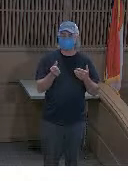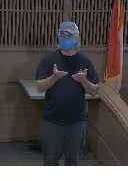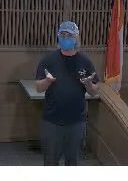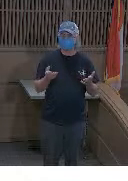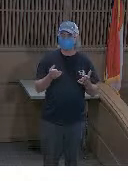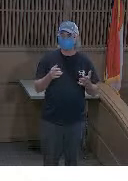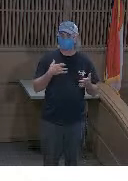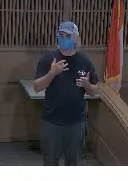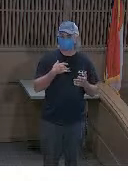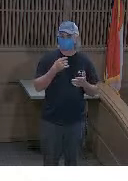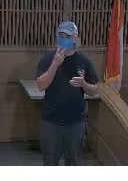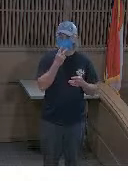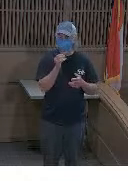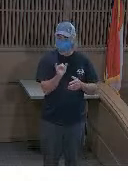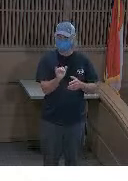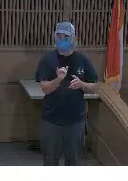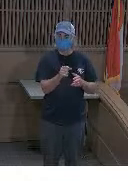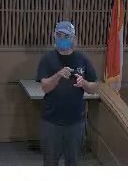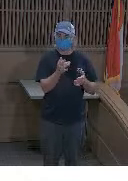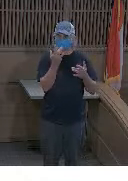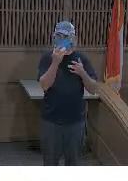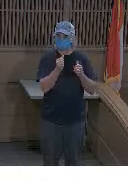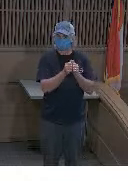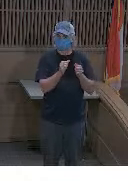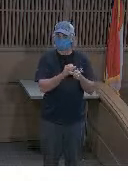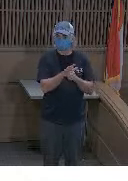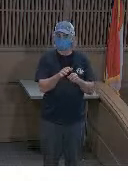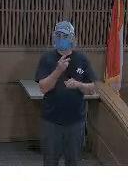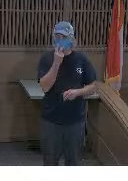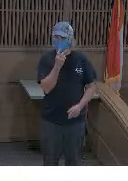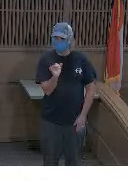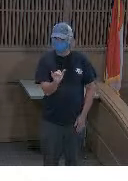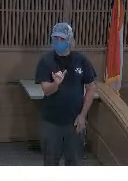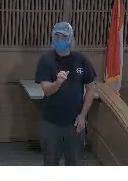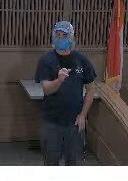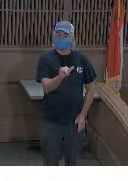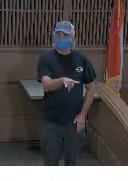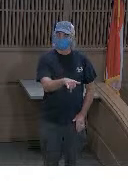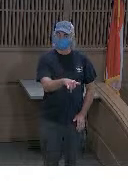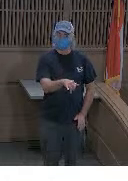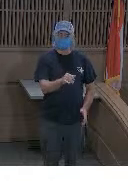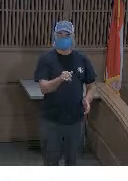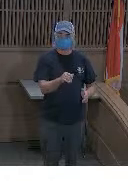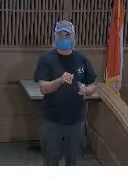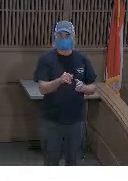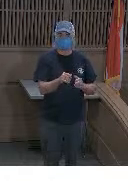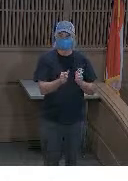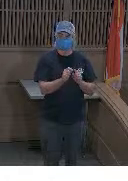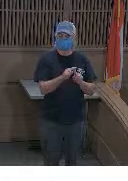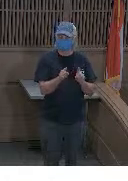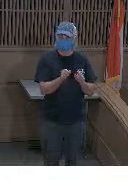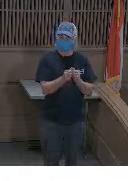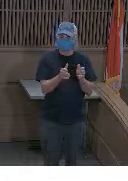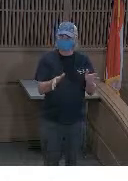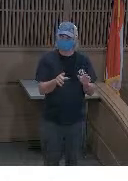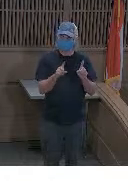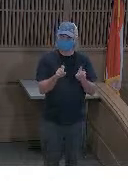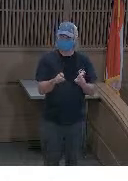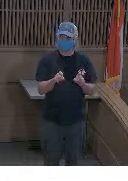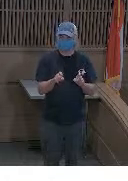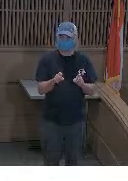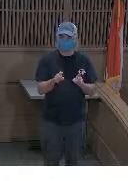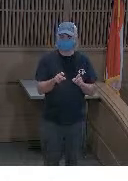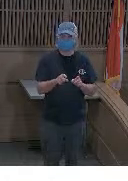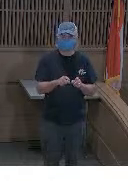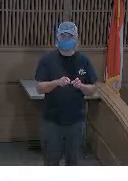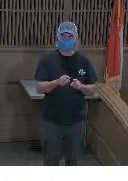funds available for you. We want to be every assistance that we possibly can to help you. But if you don't get tested and your loved one died,